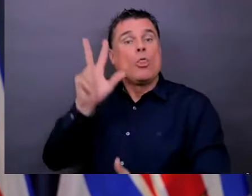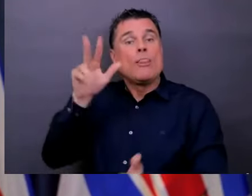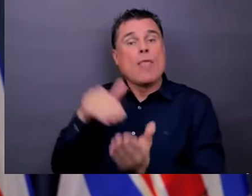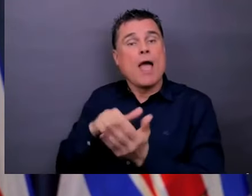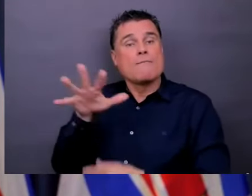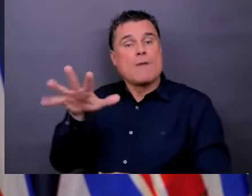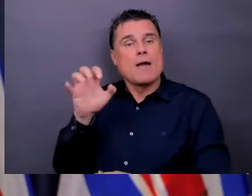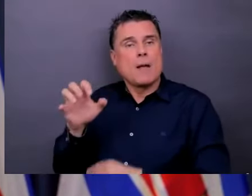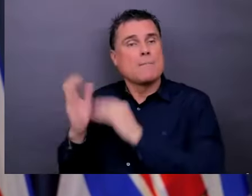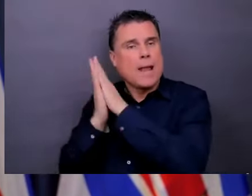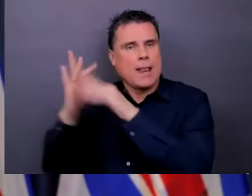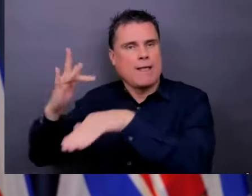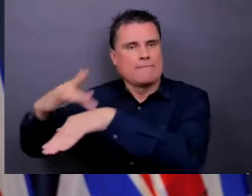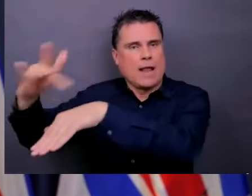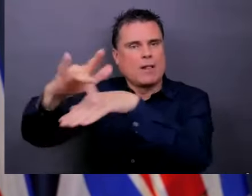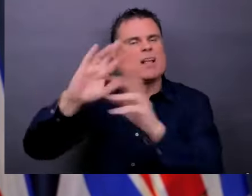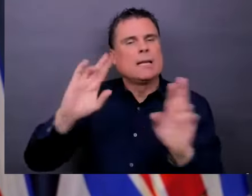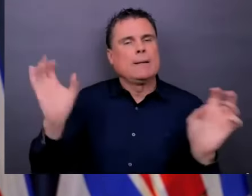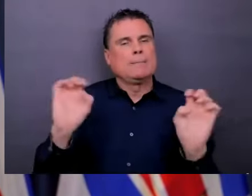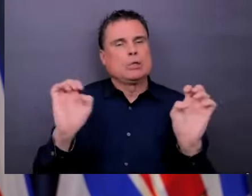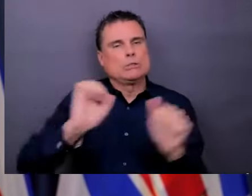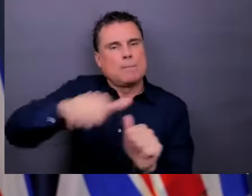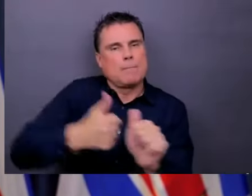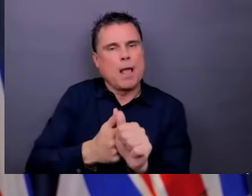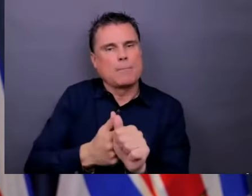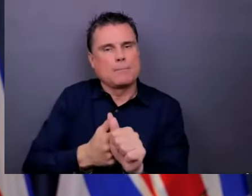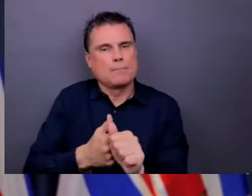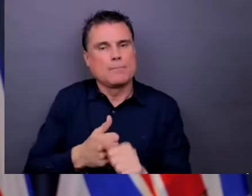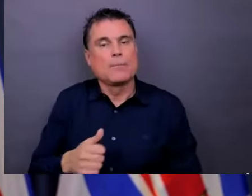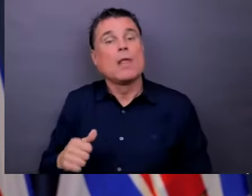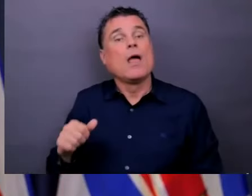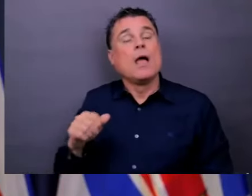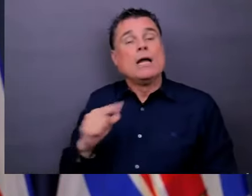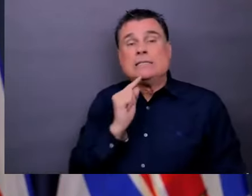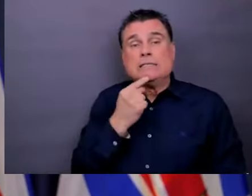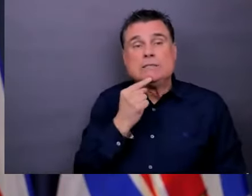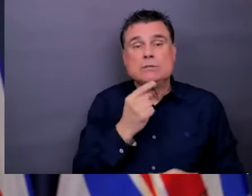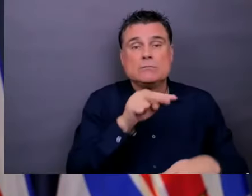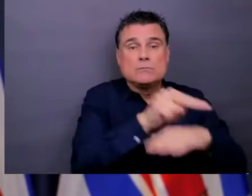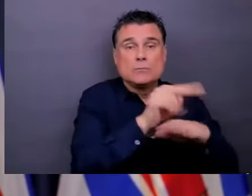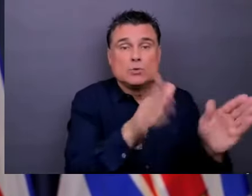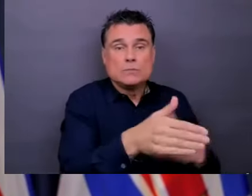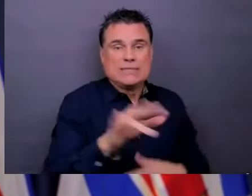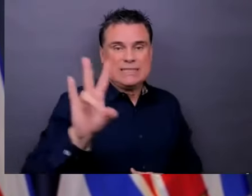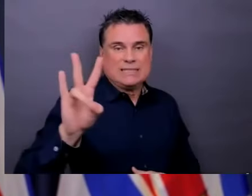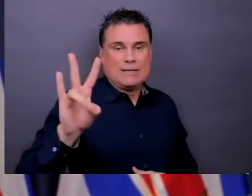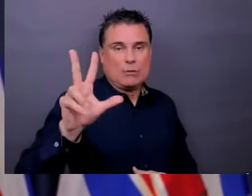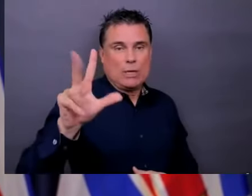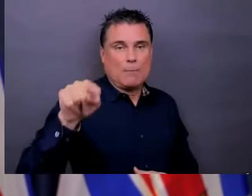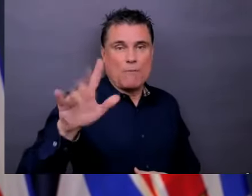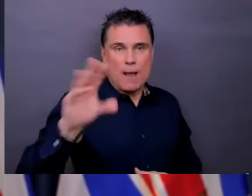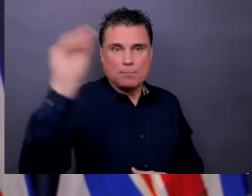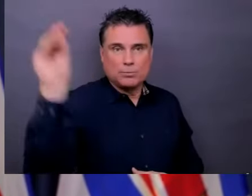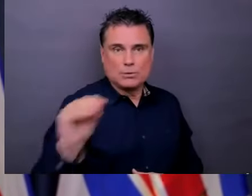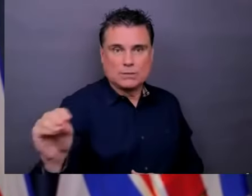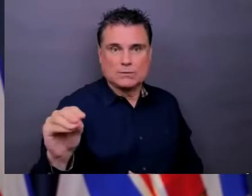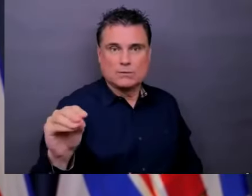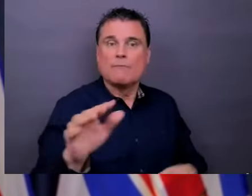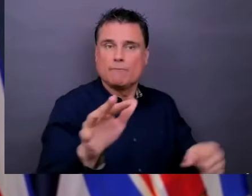In ICU, our occupancy rate is 73.5%, which means 141 beds, base beds are available.